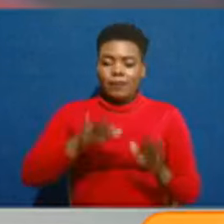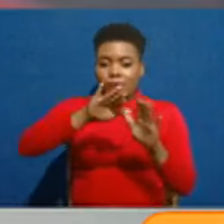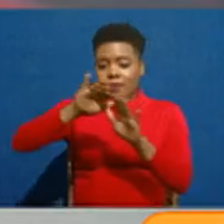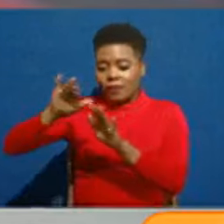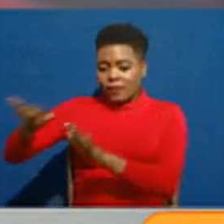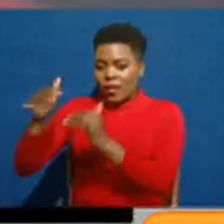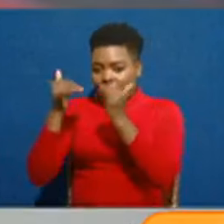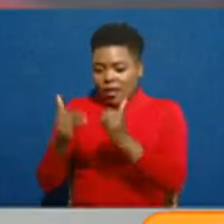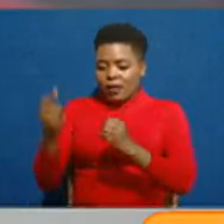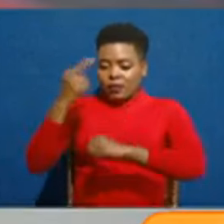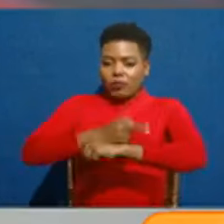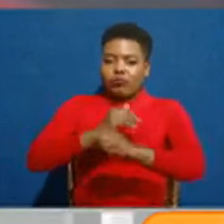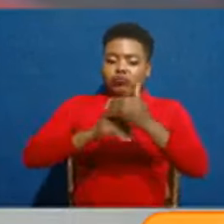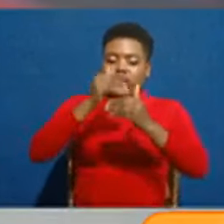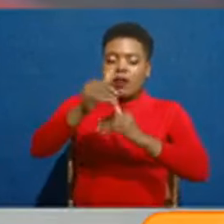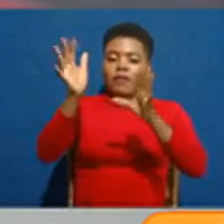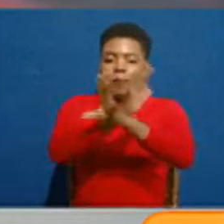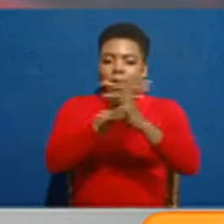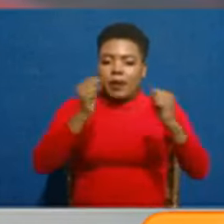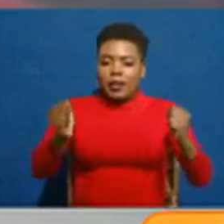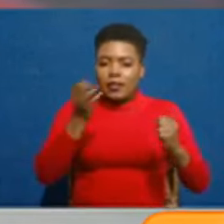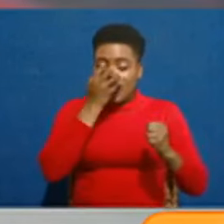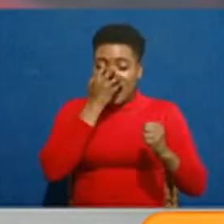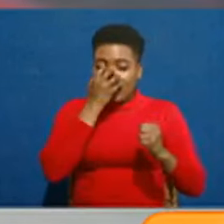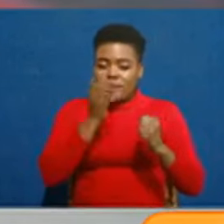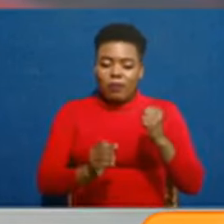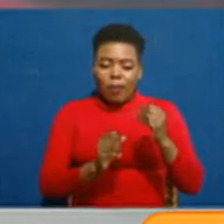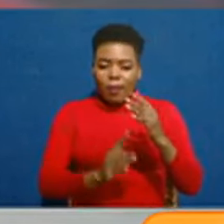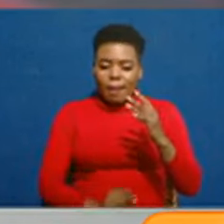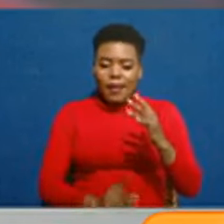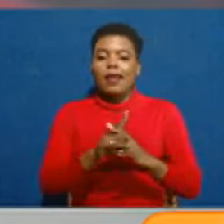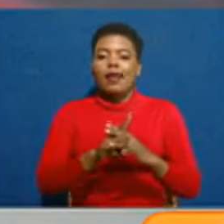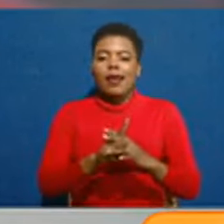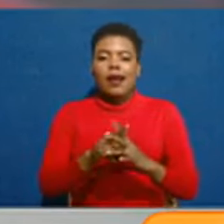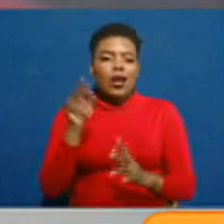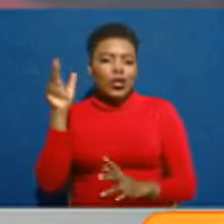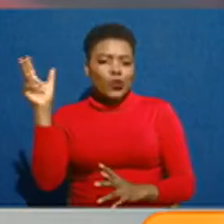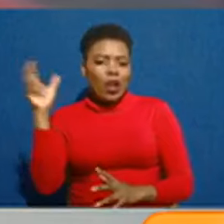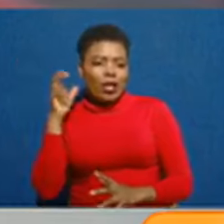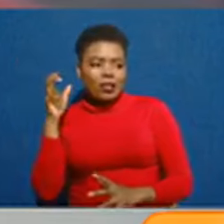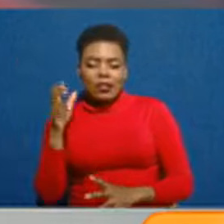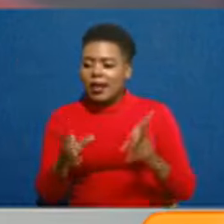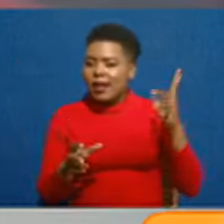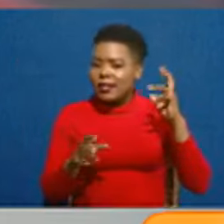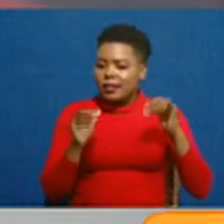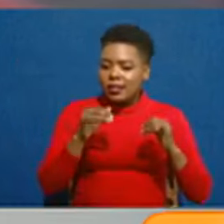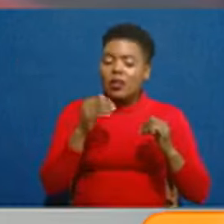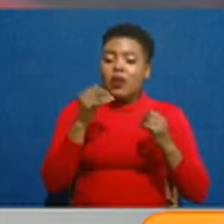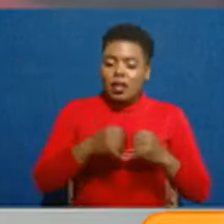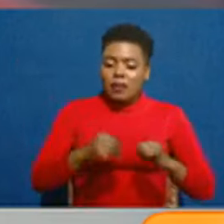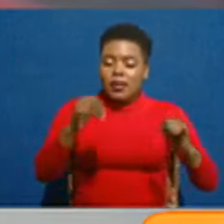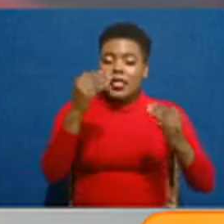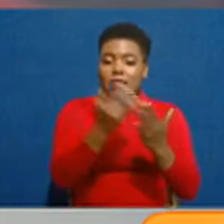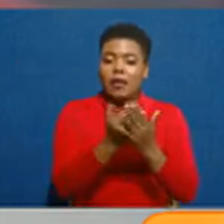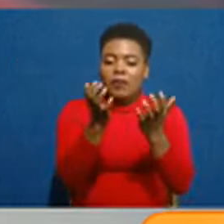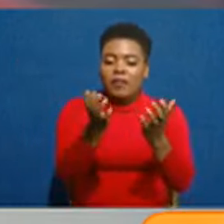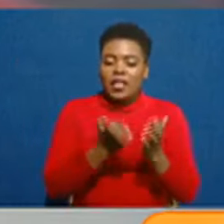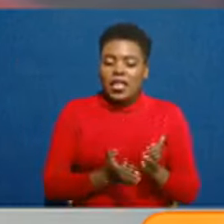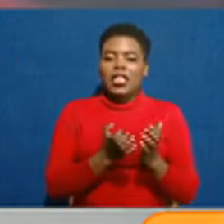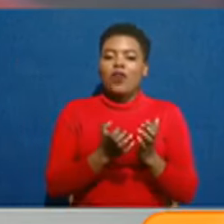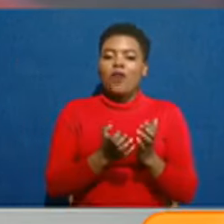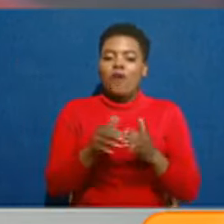Now, a day after President William Ruto appeared to pay attention and implement some of the demands of the young people who